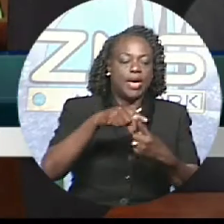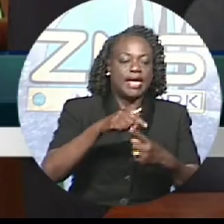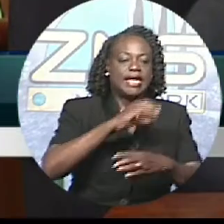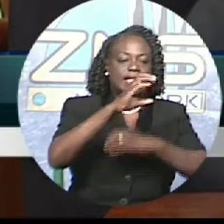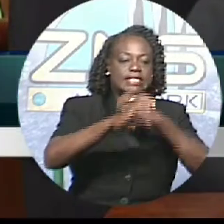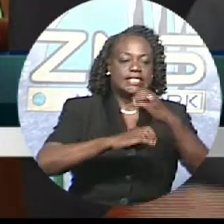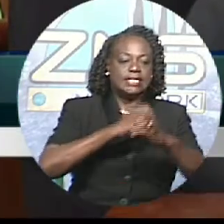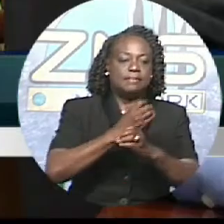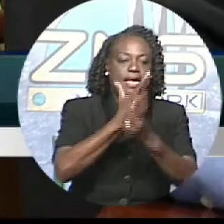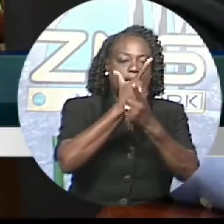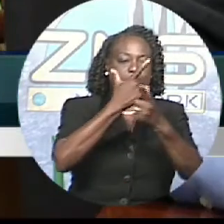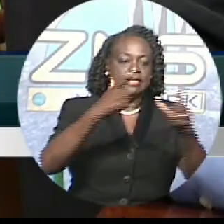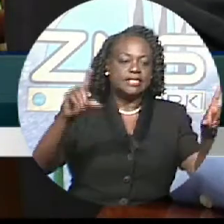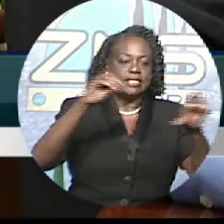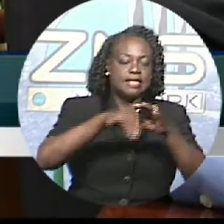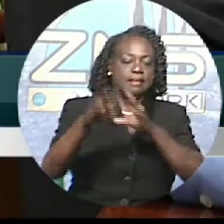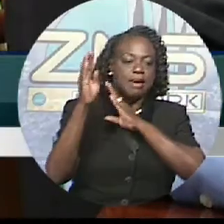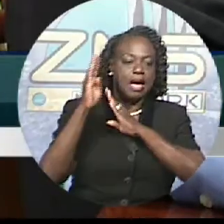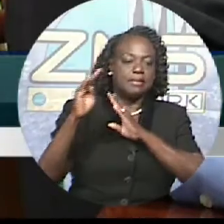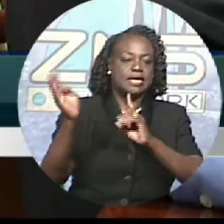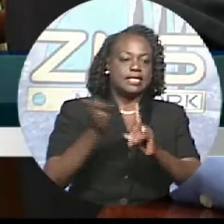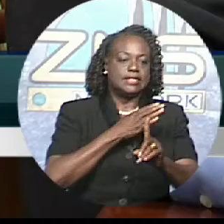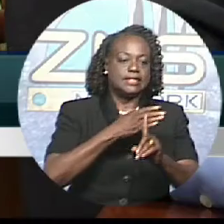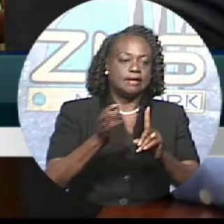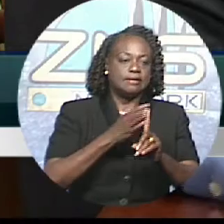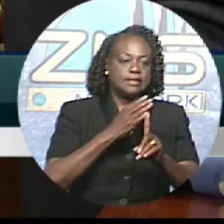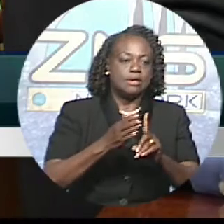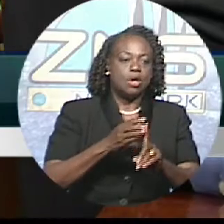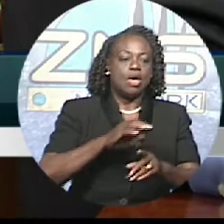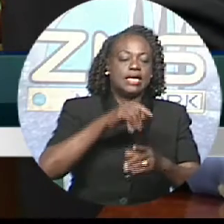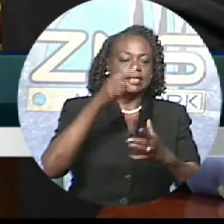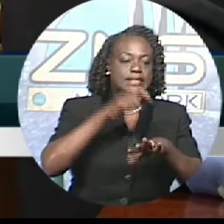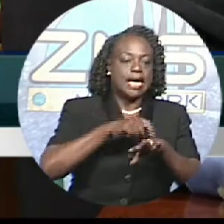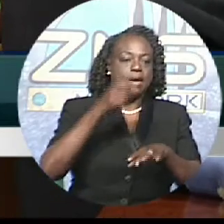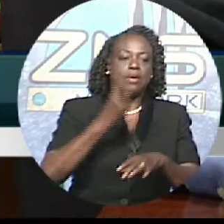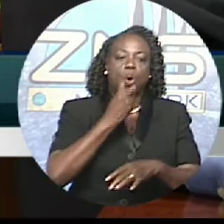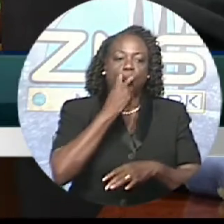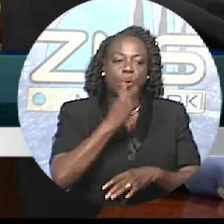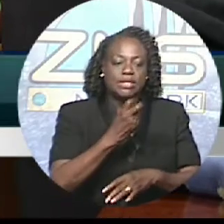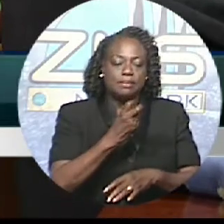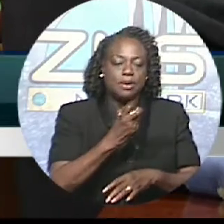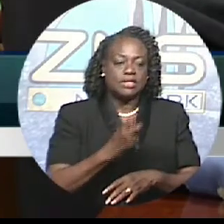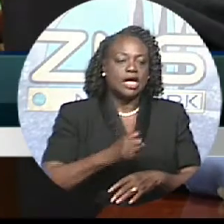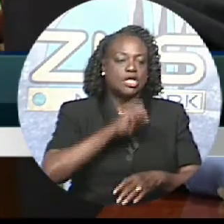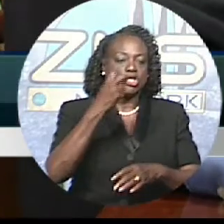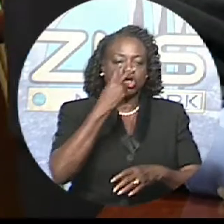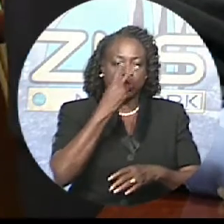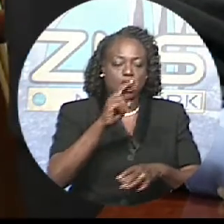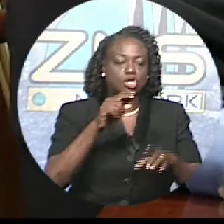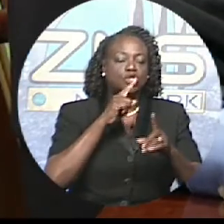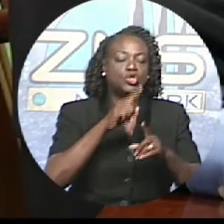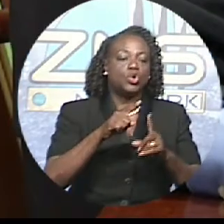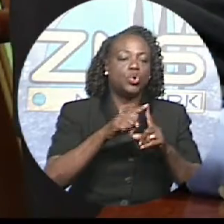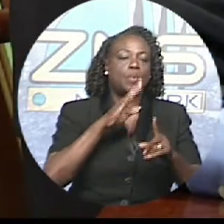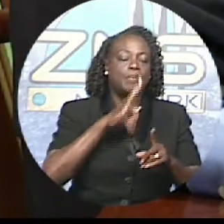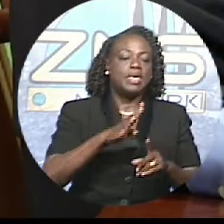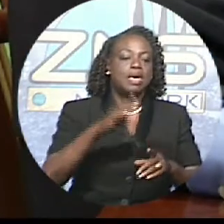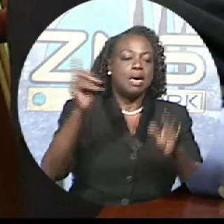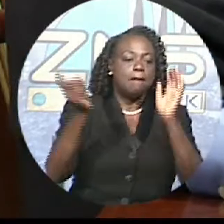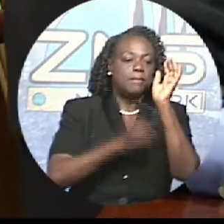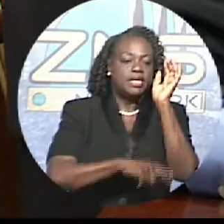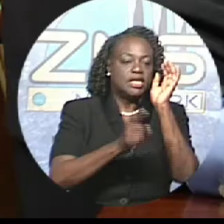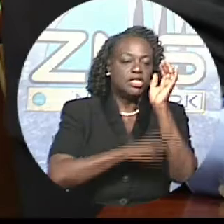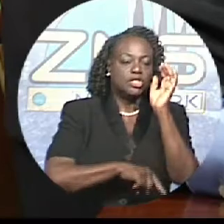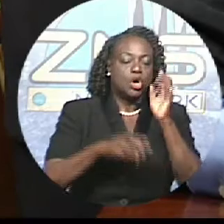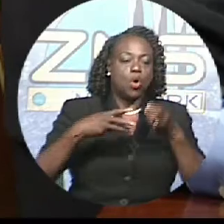under assault. This appointment comes at a time when whistleblowers are sought out to be punished, while the gatekeepers who